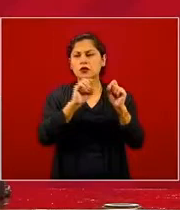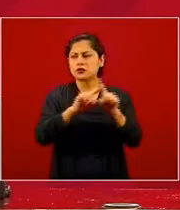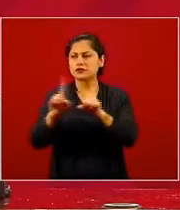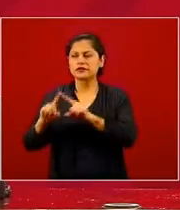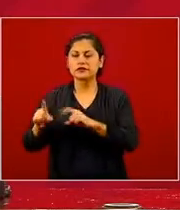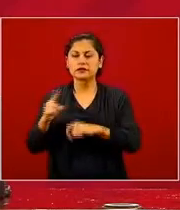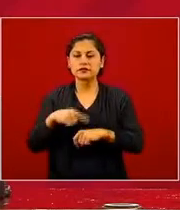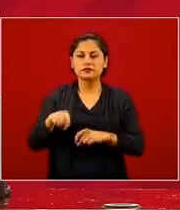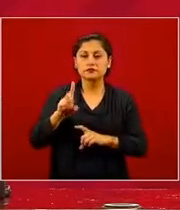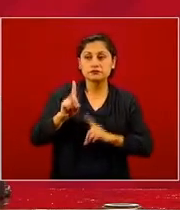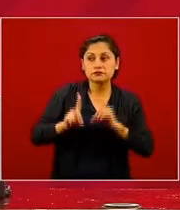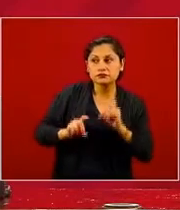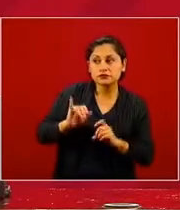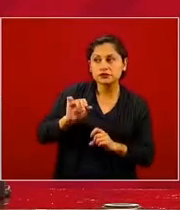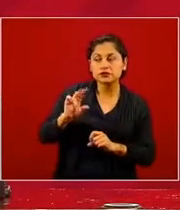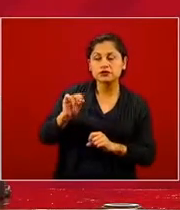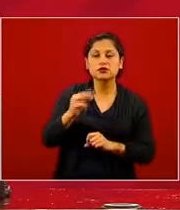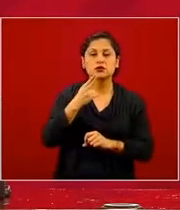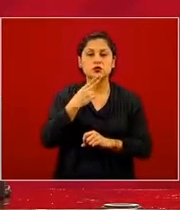dubious